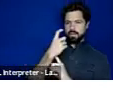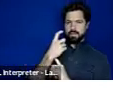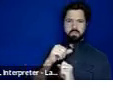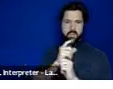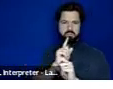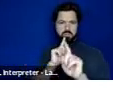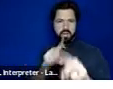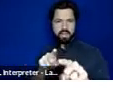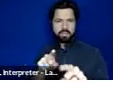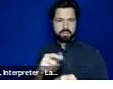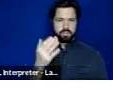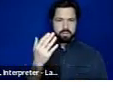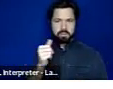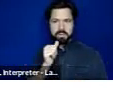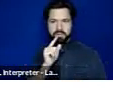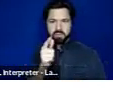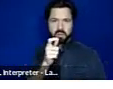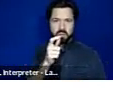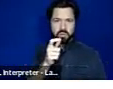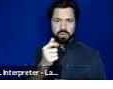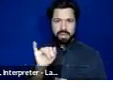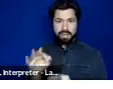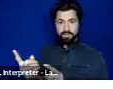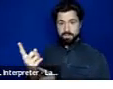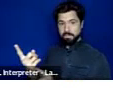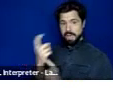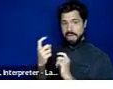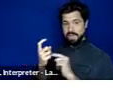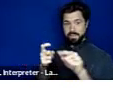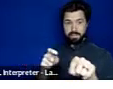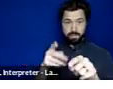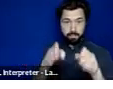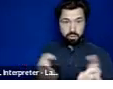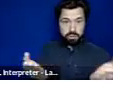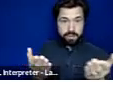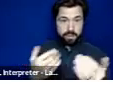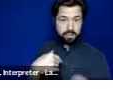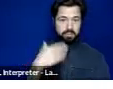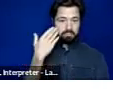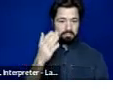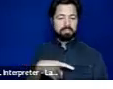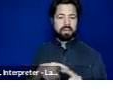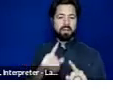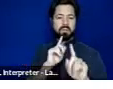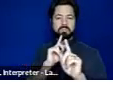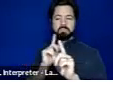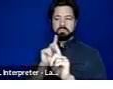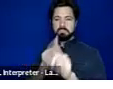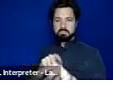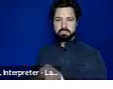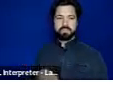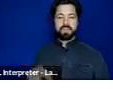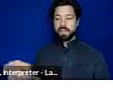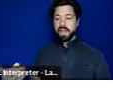just in case the person who asked me is in the room. They asked how we can find free